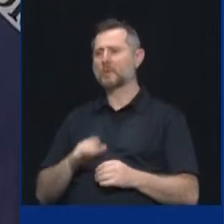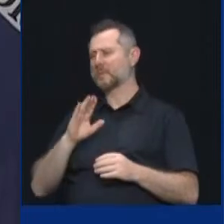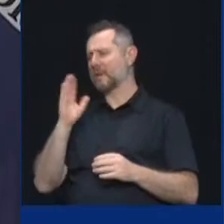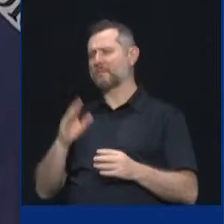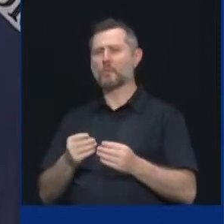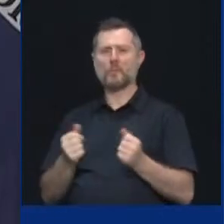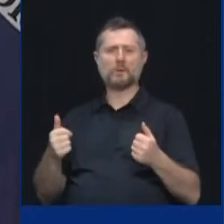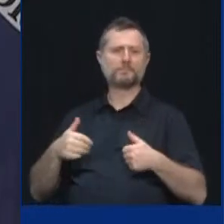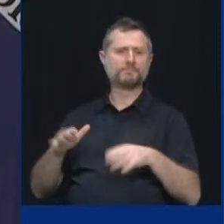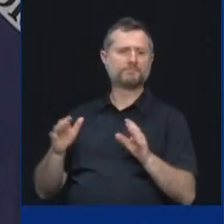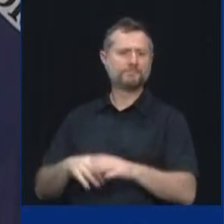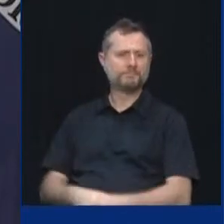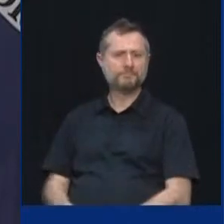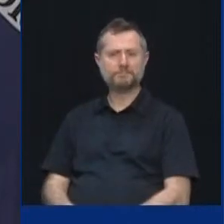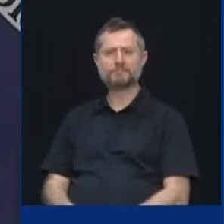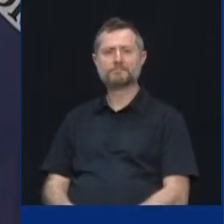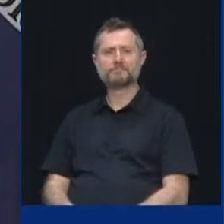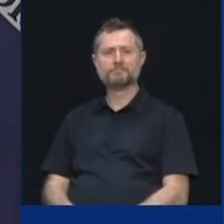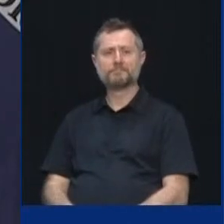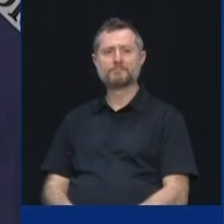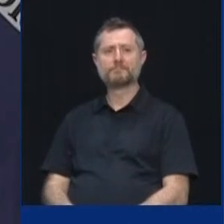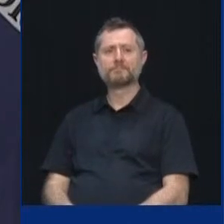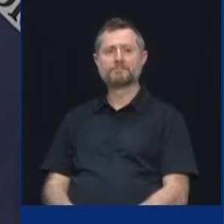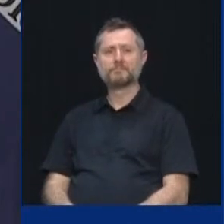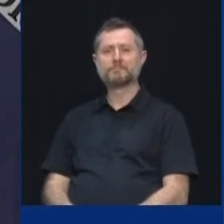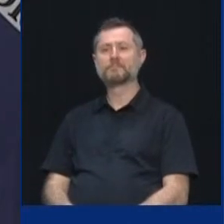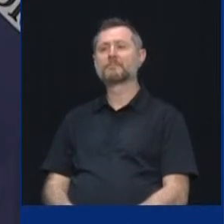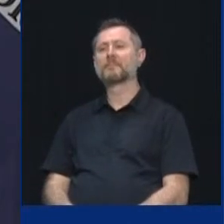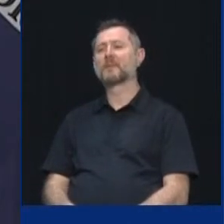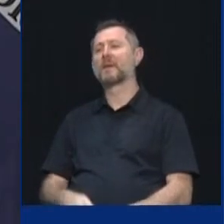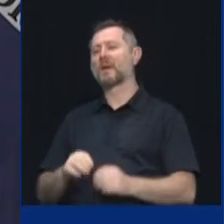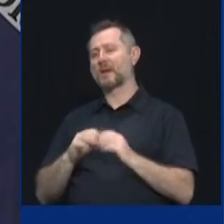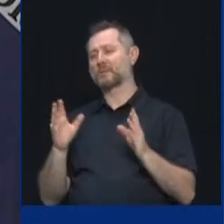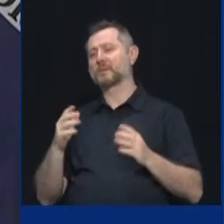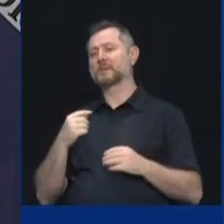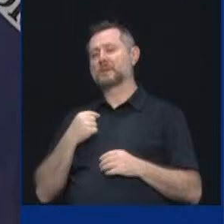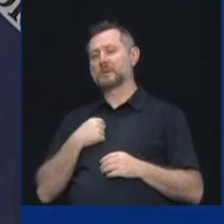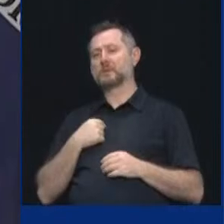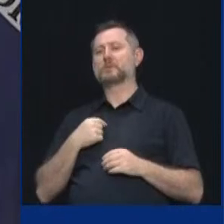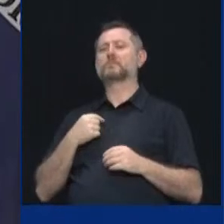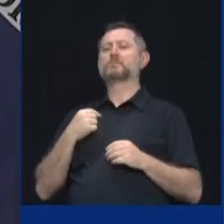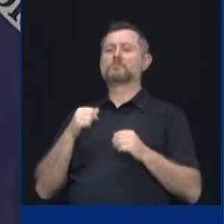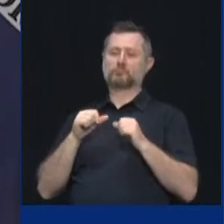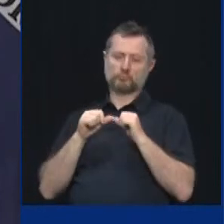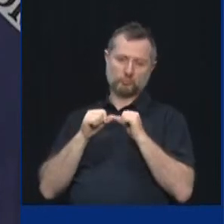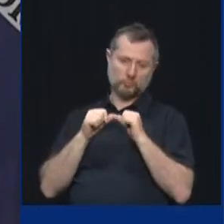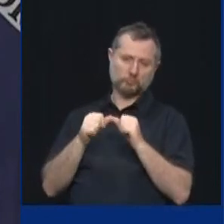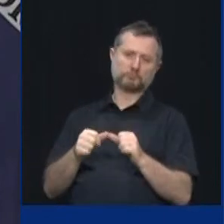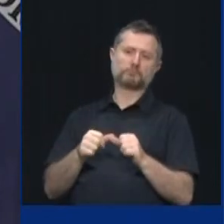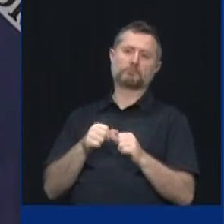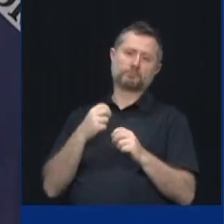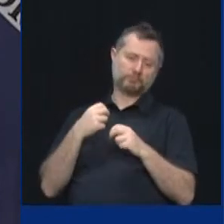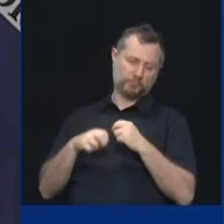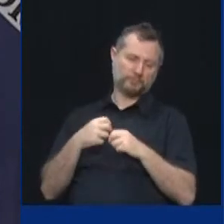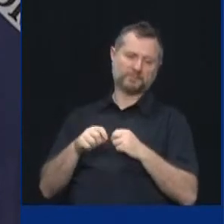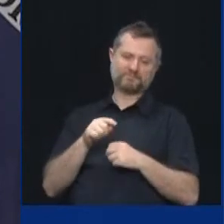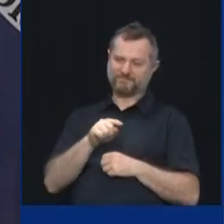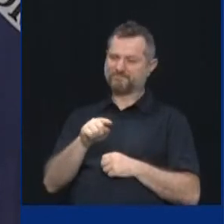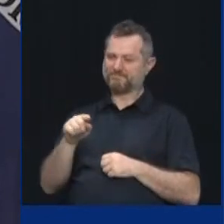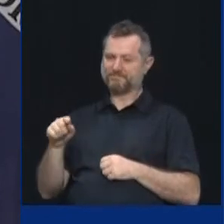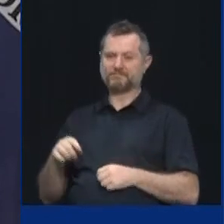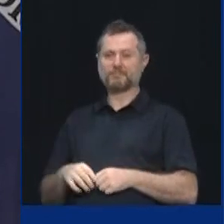There is no doubt but that we have a chronic problem with the relationship